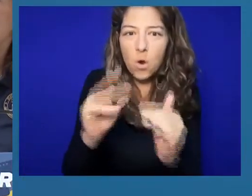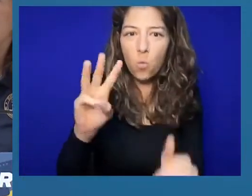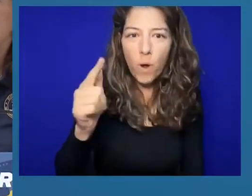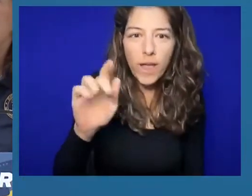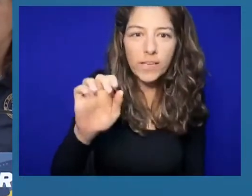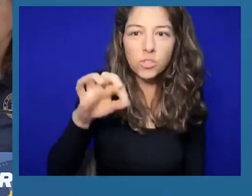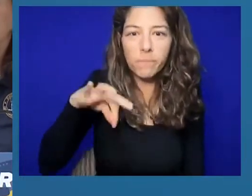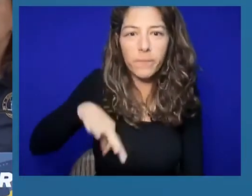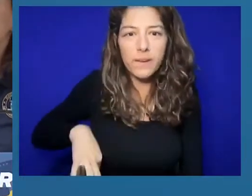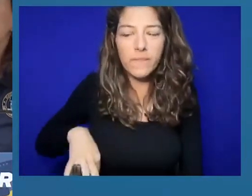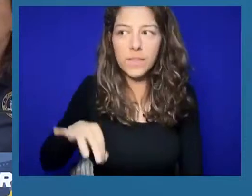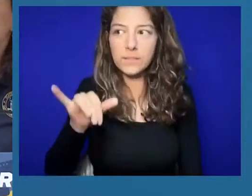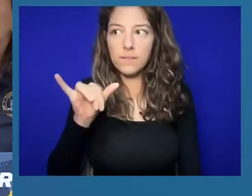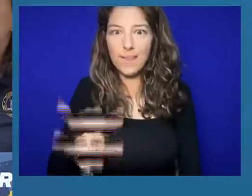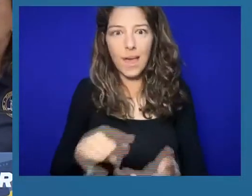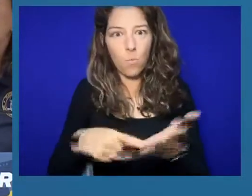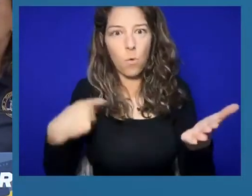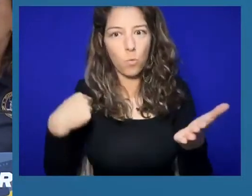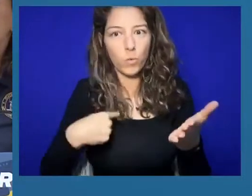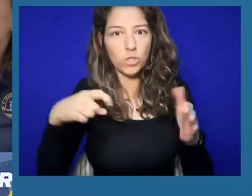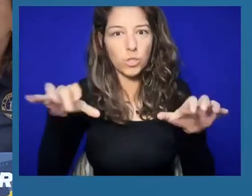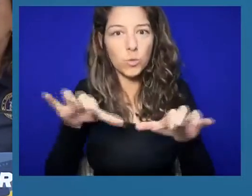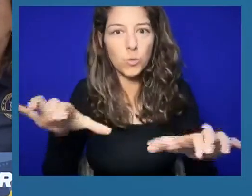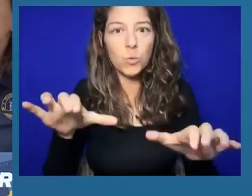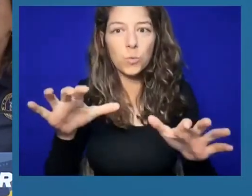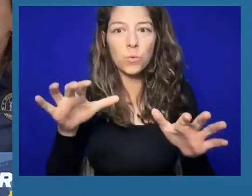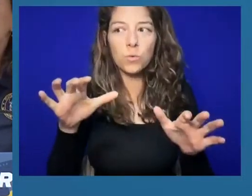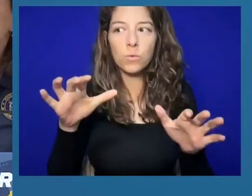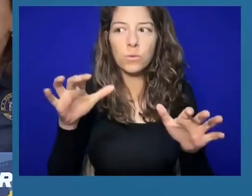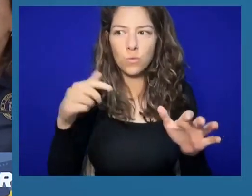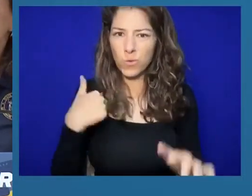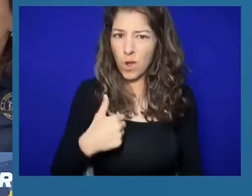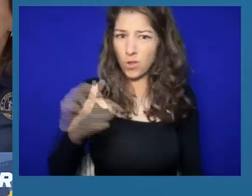should be doing in what is the richest country